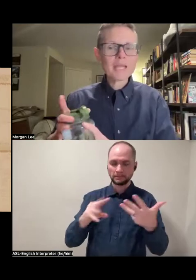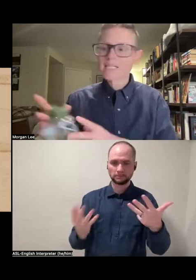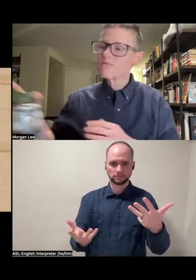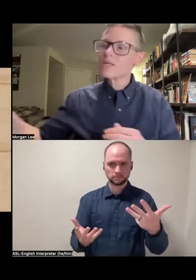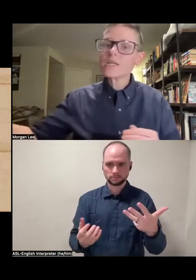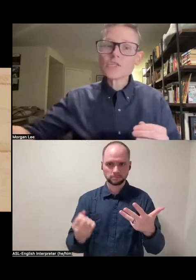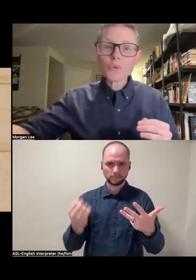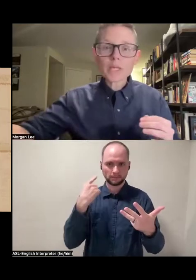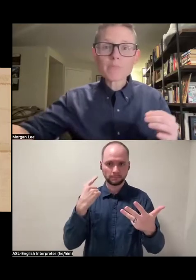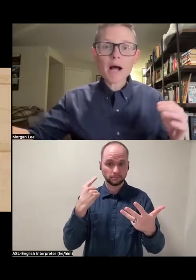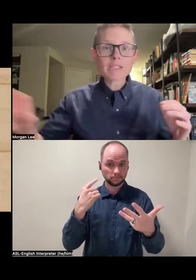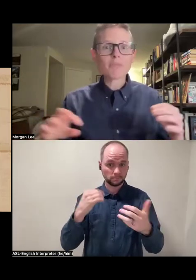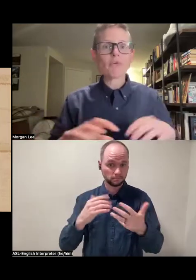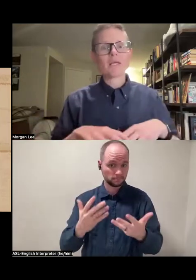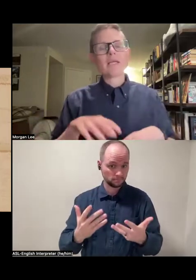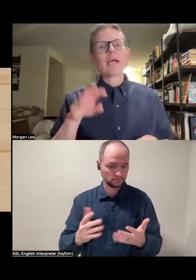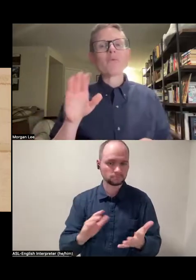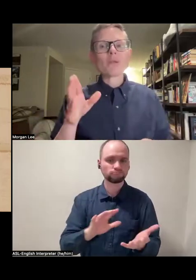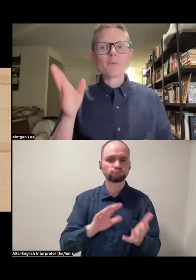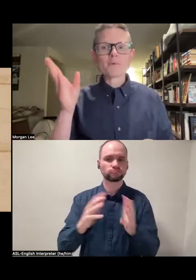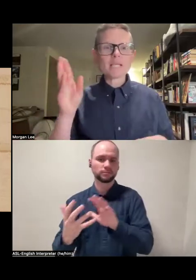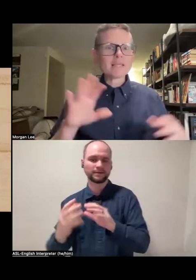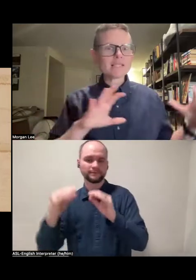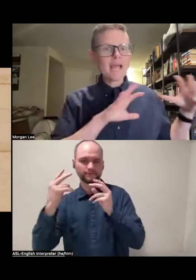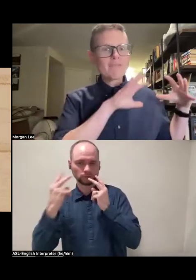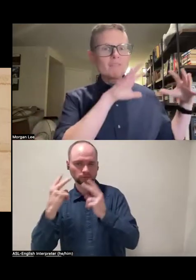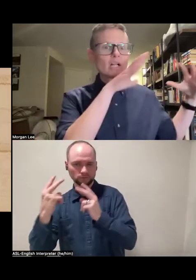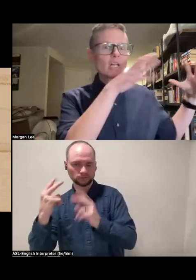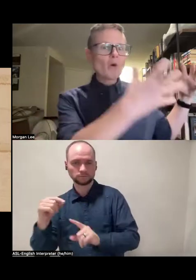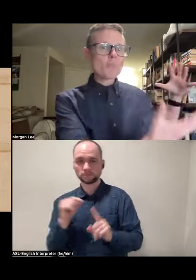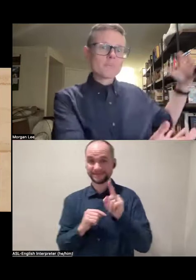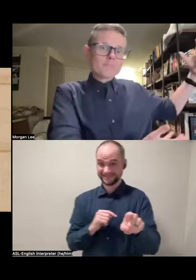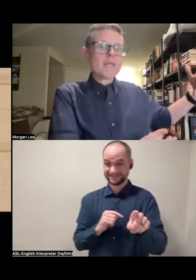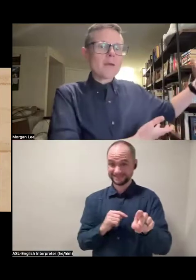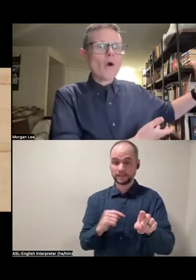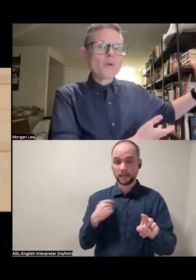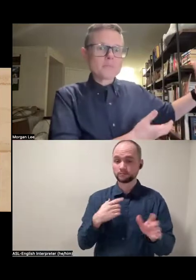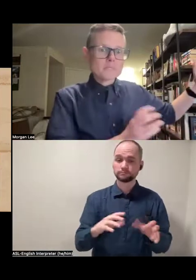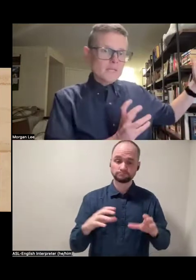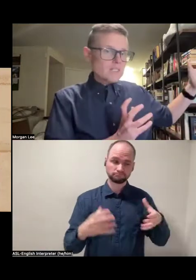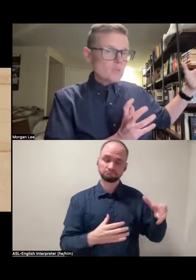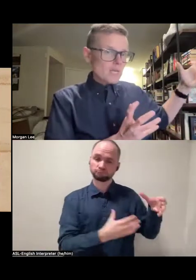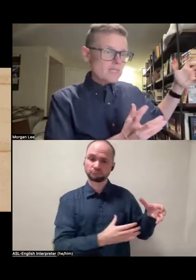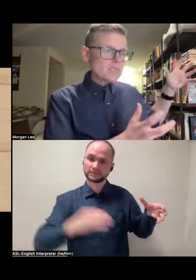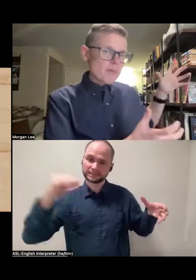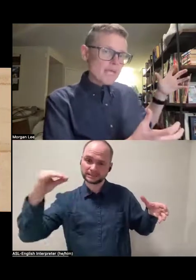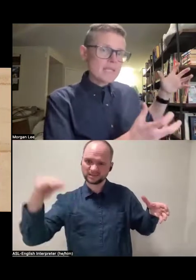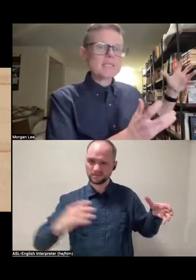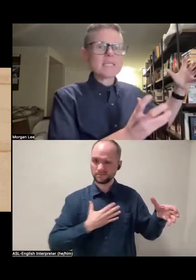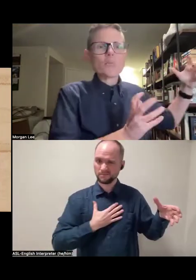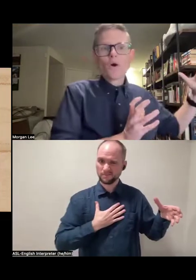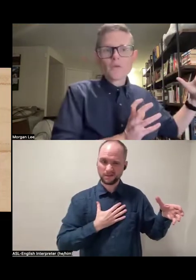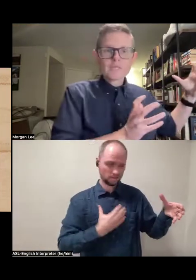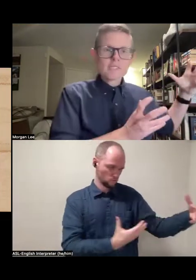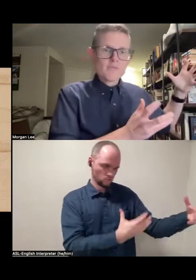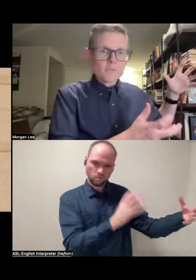So making it as visual as possible. And when I would present this, I have the globe in my arms so we can spin and